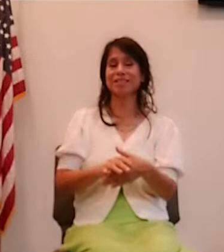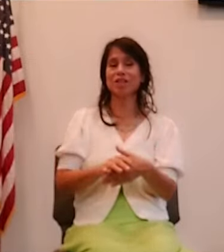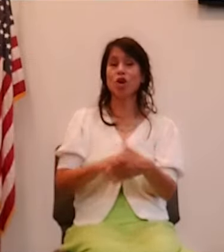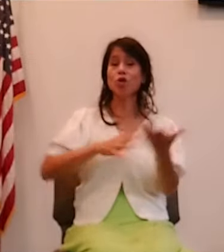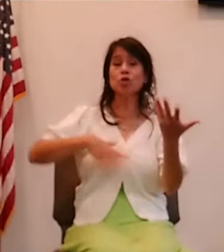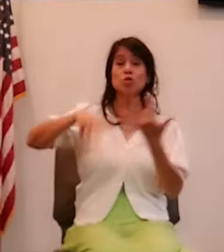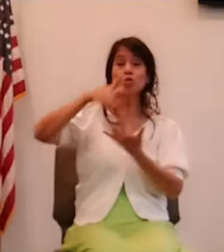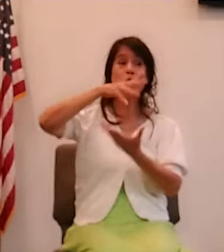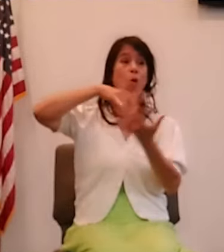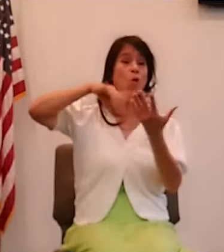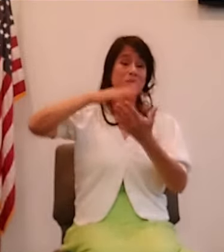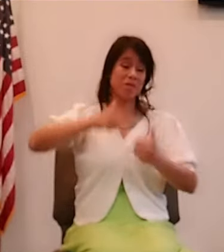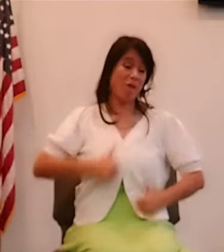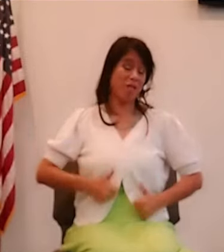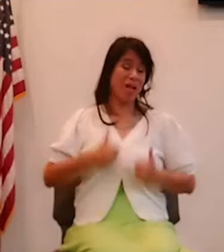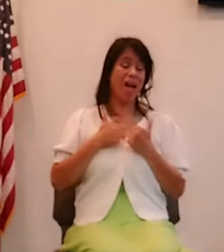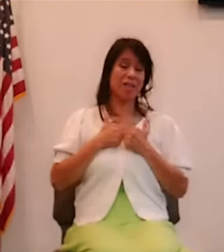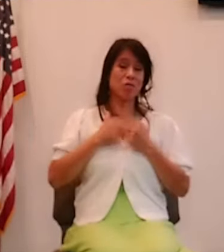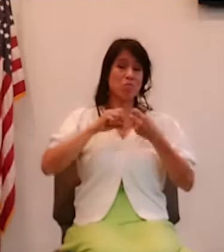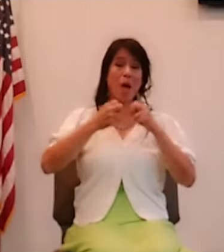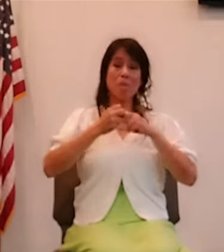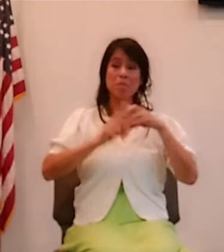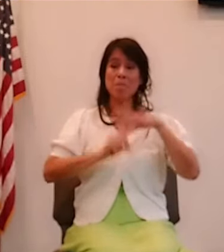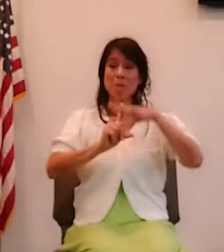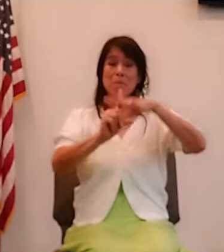storms and dealing with storms in our lives, but